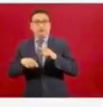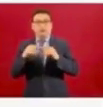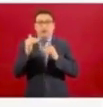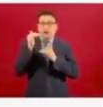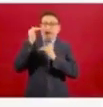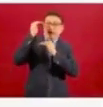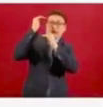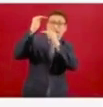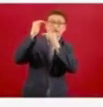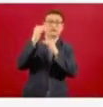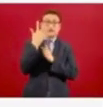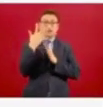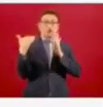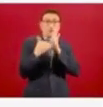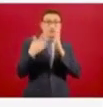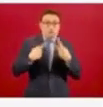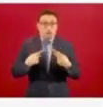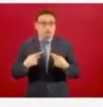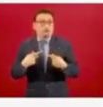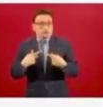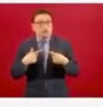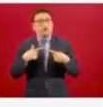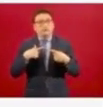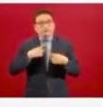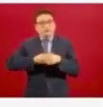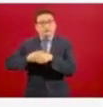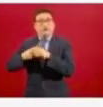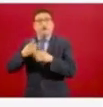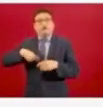situation and the situation in other countries.